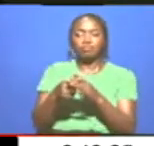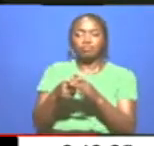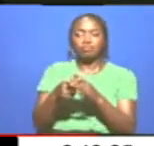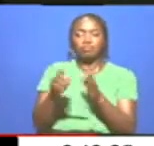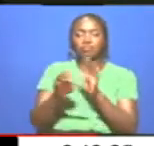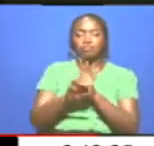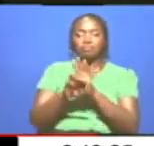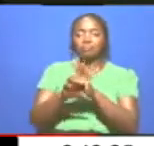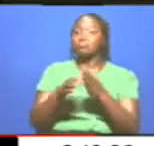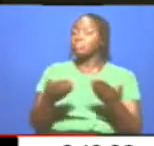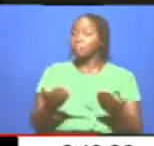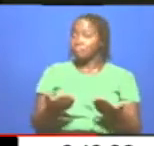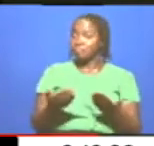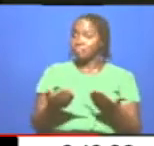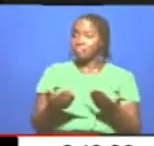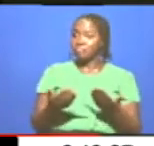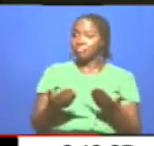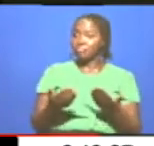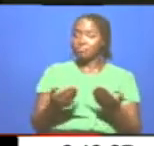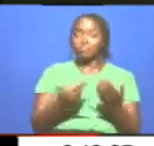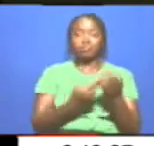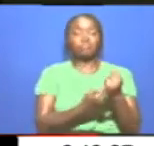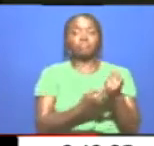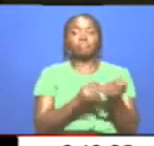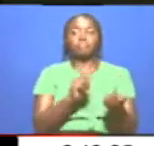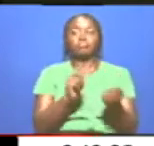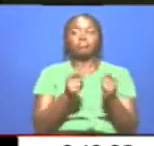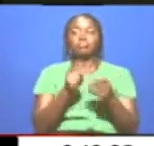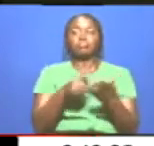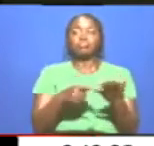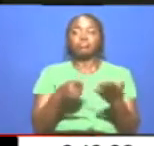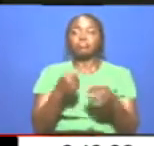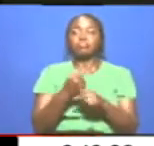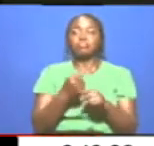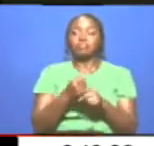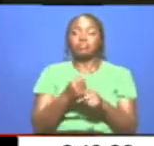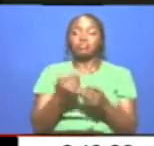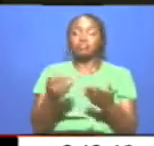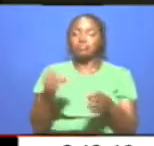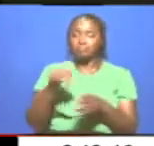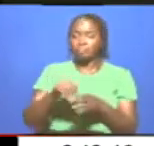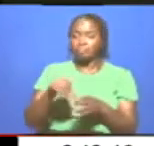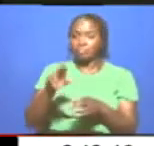of how this partnership is shaping what we are doing in Manchester and the whole of the UK,